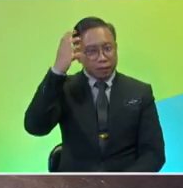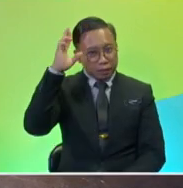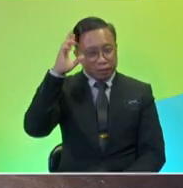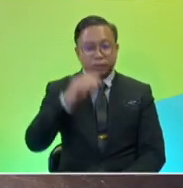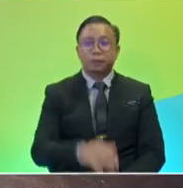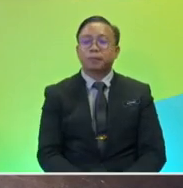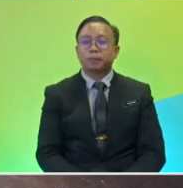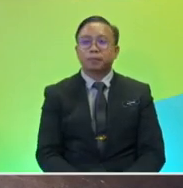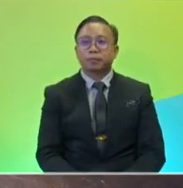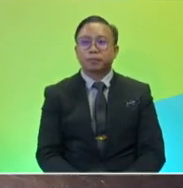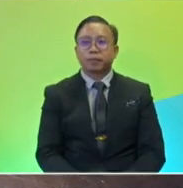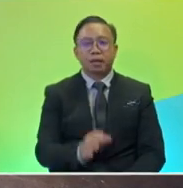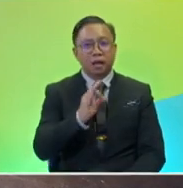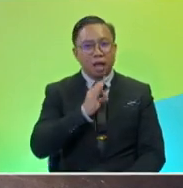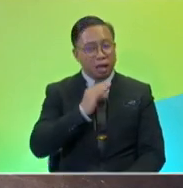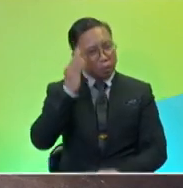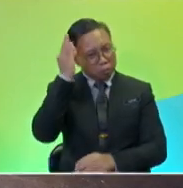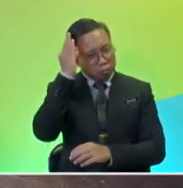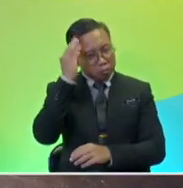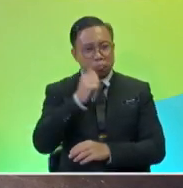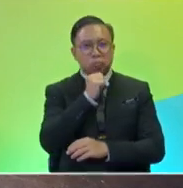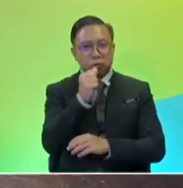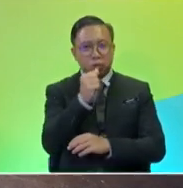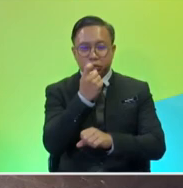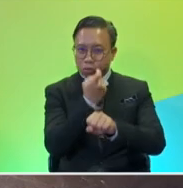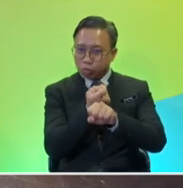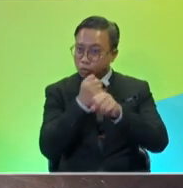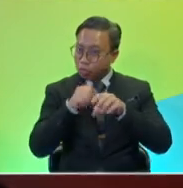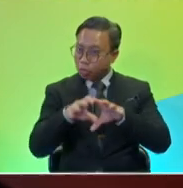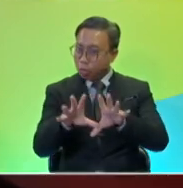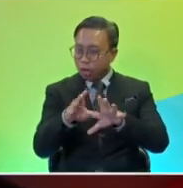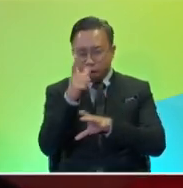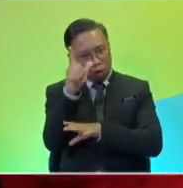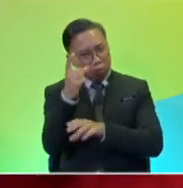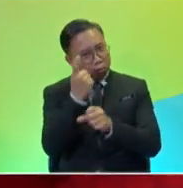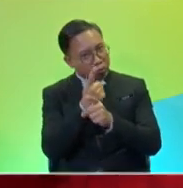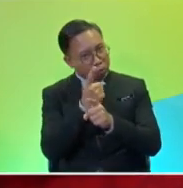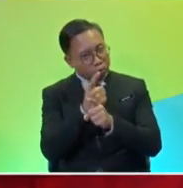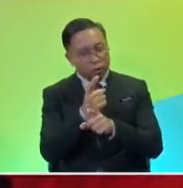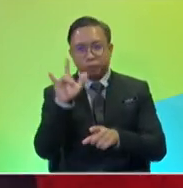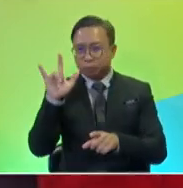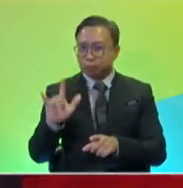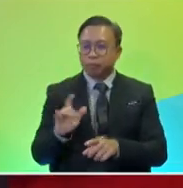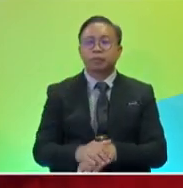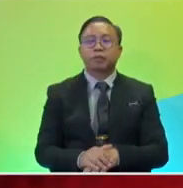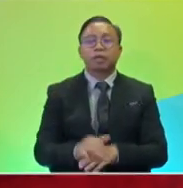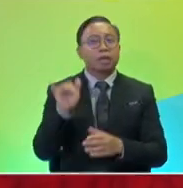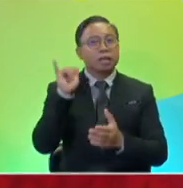Yeah? I think it's not a seashell. Eh? Look at it properly. Oh,